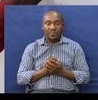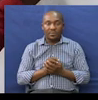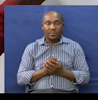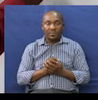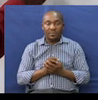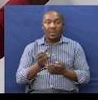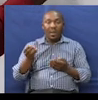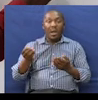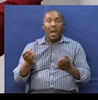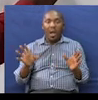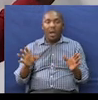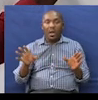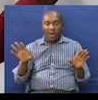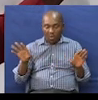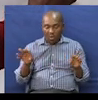ownership